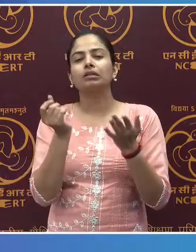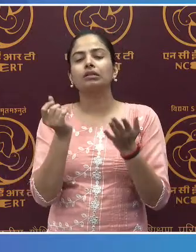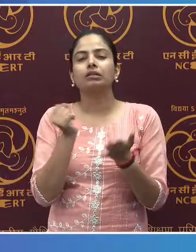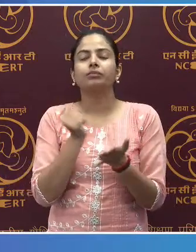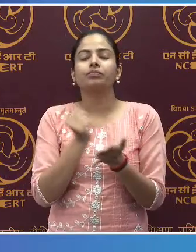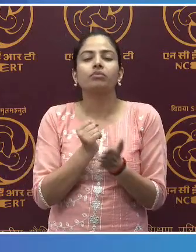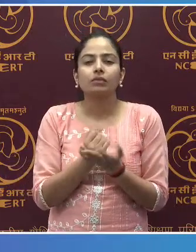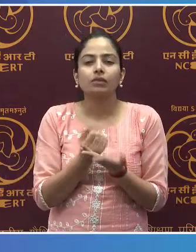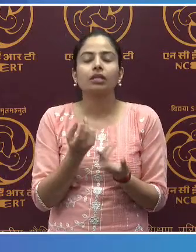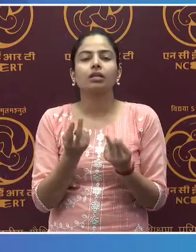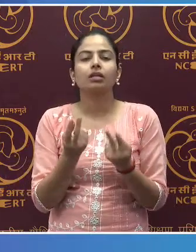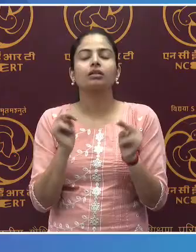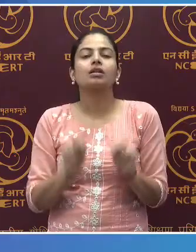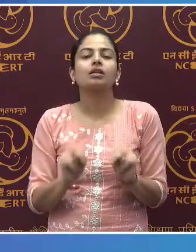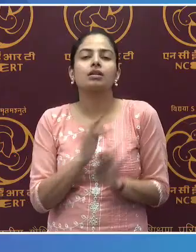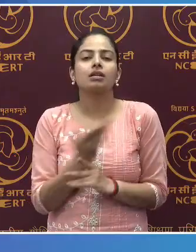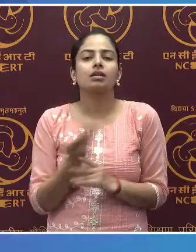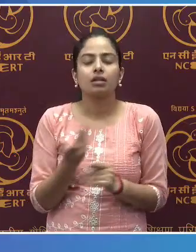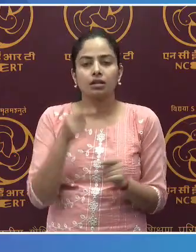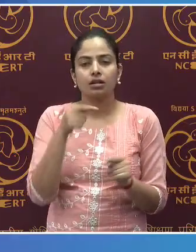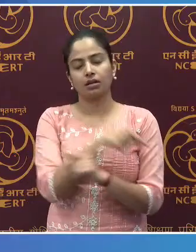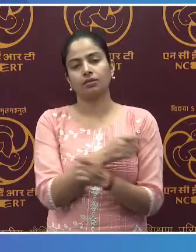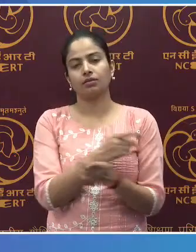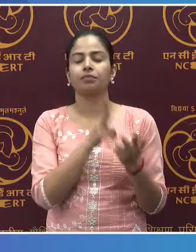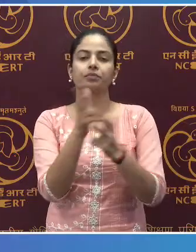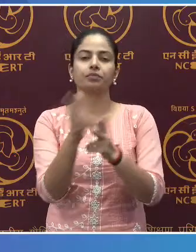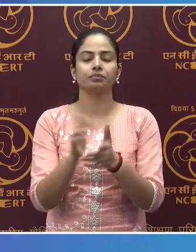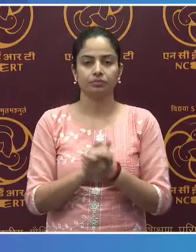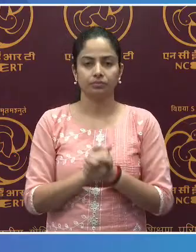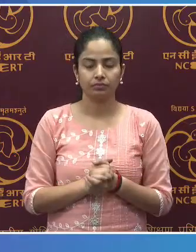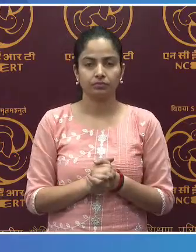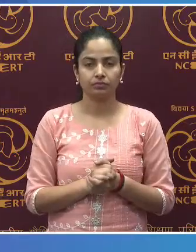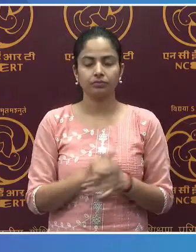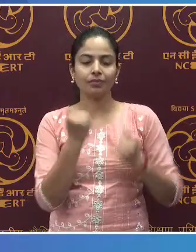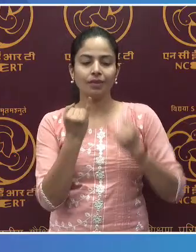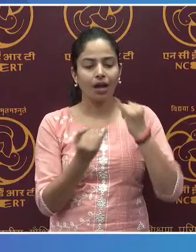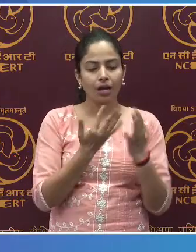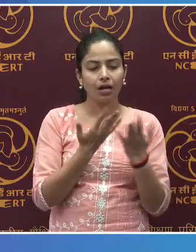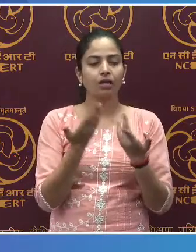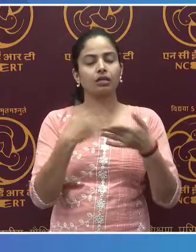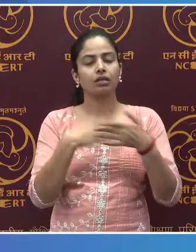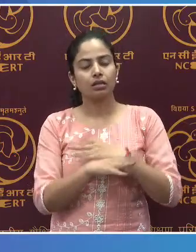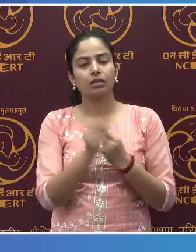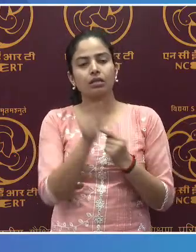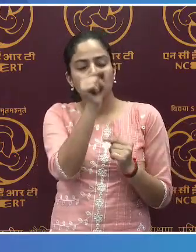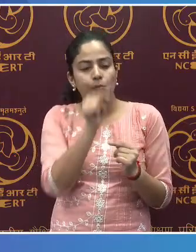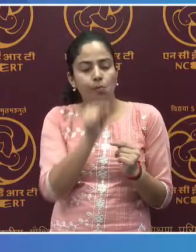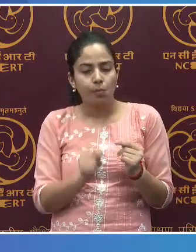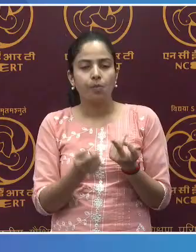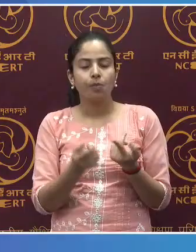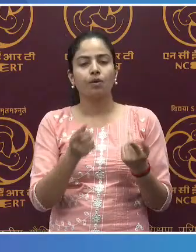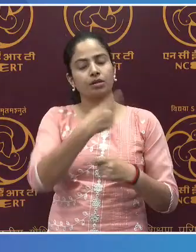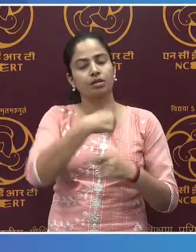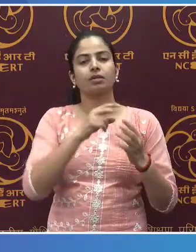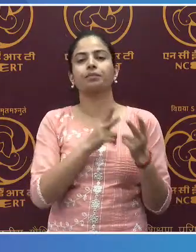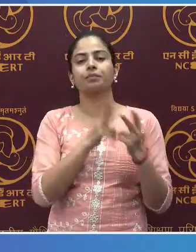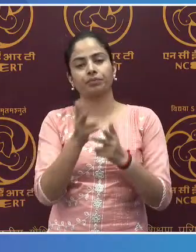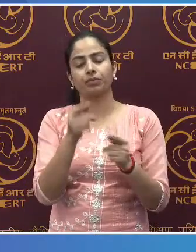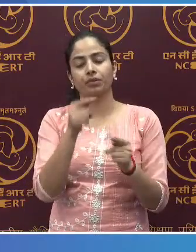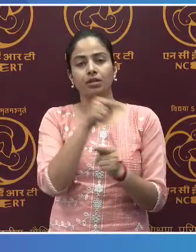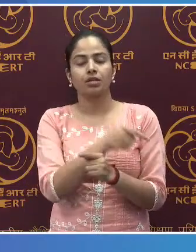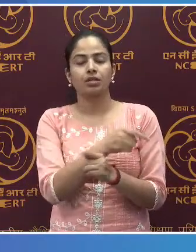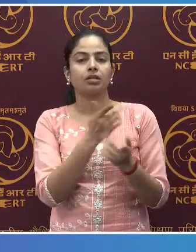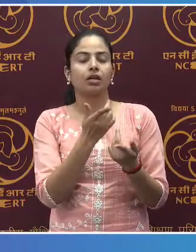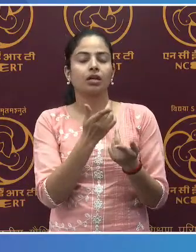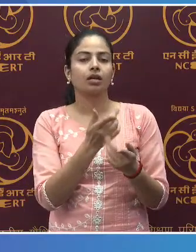really gives the direction for the pedagogy, for the assessment, for the content, for the textbook, for the education. So this is the